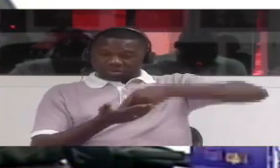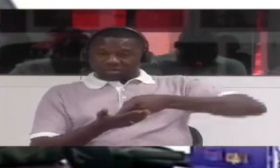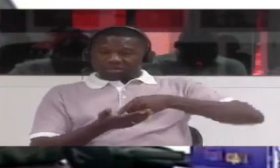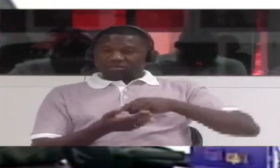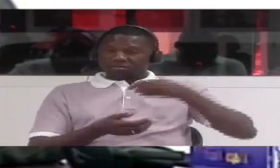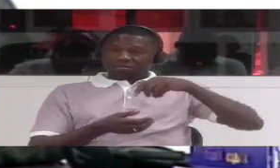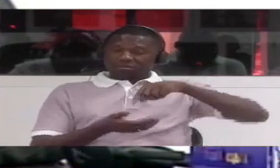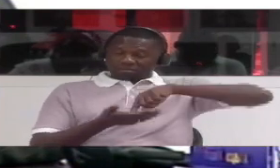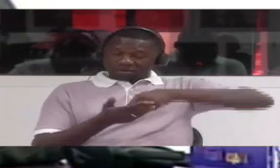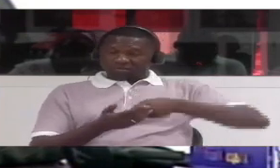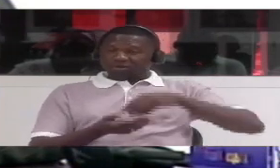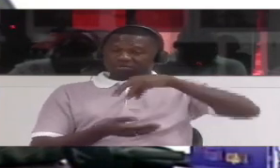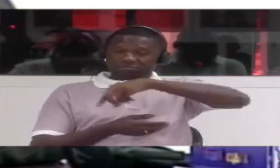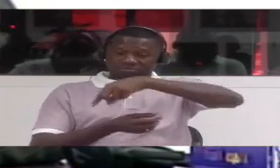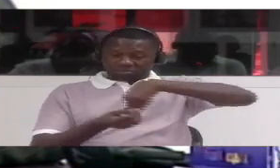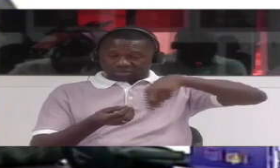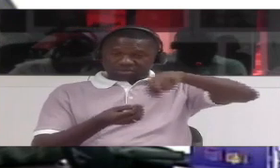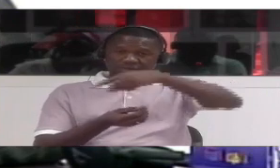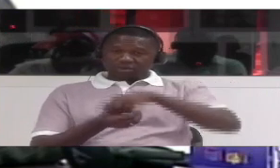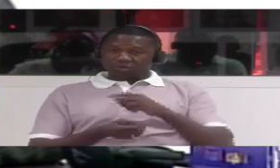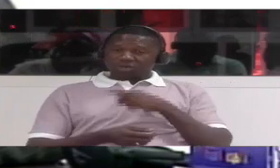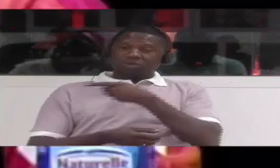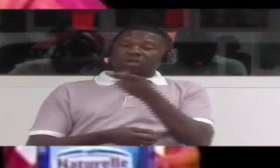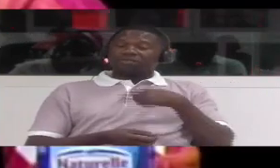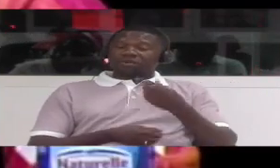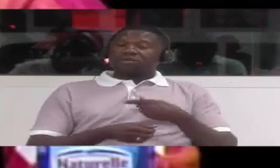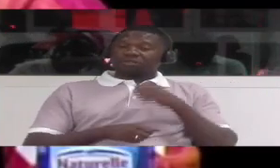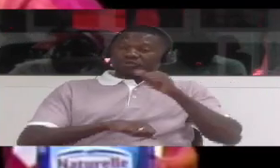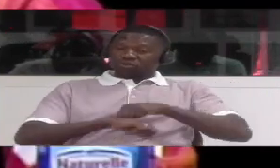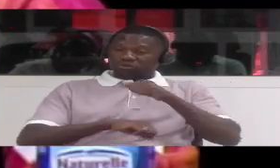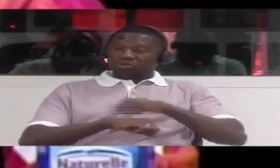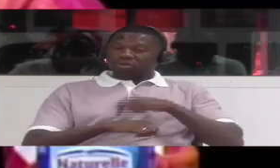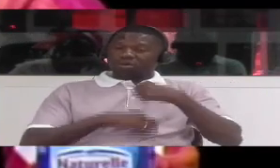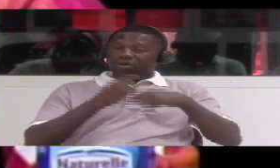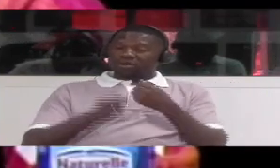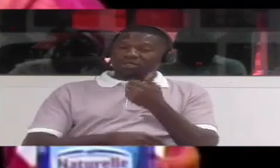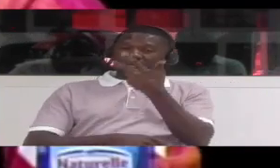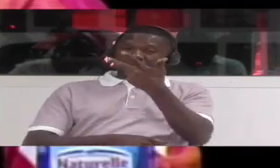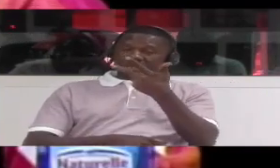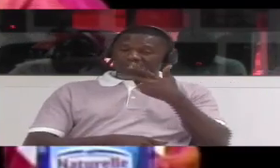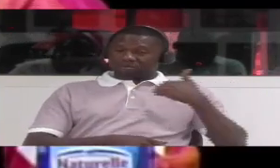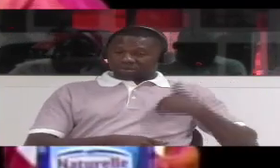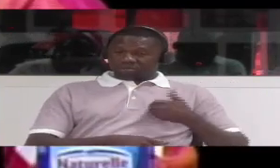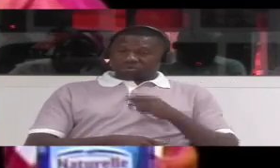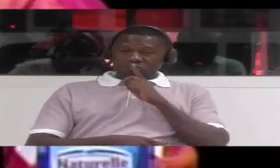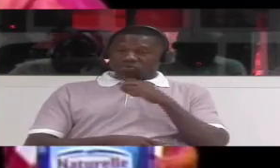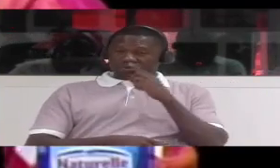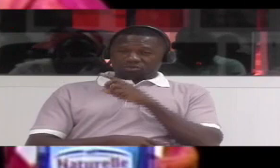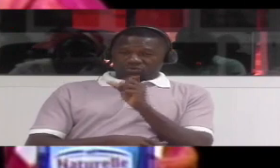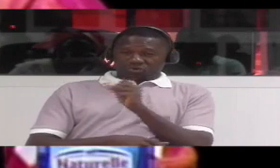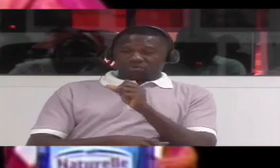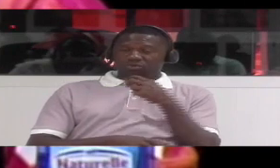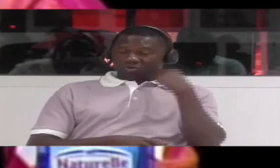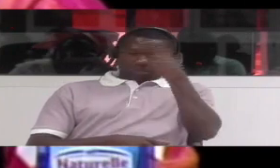pit. You were then tortured by about 8 individuals whom you don't recognize, and